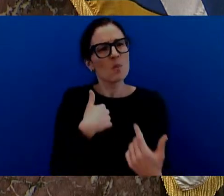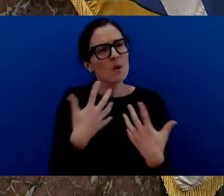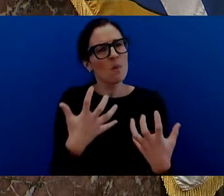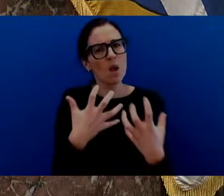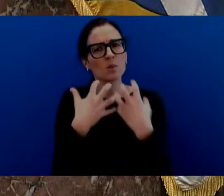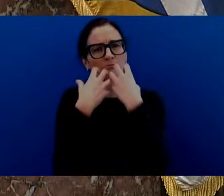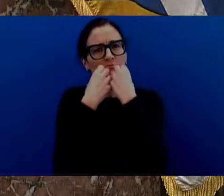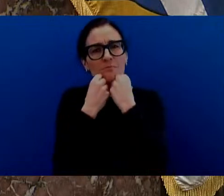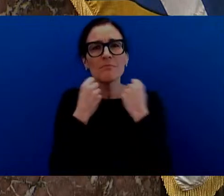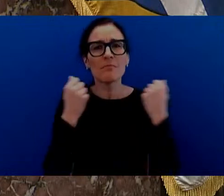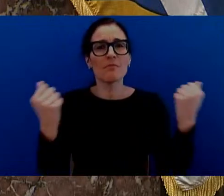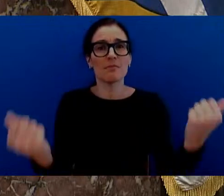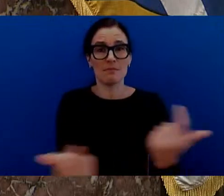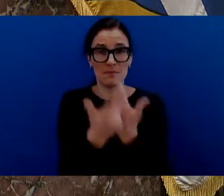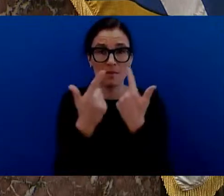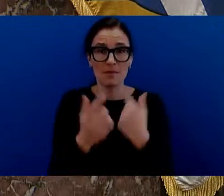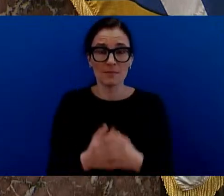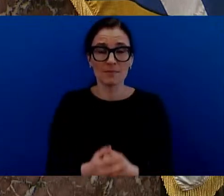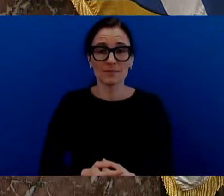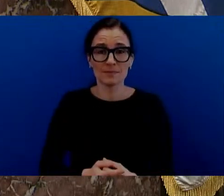Think before we say something.